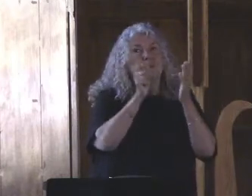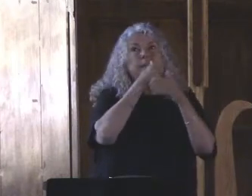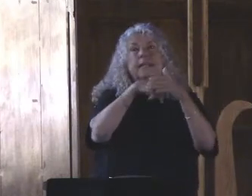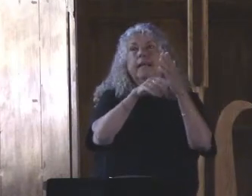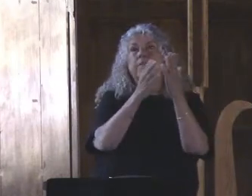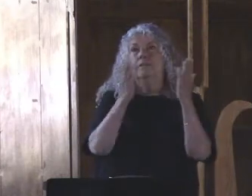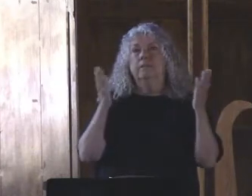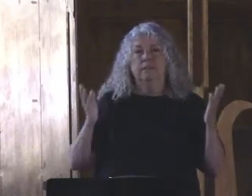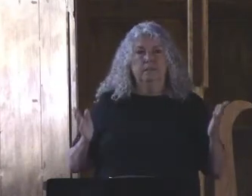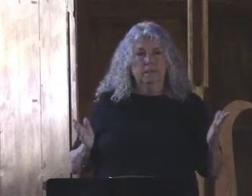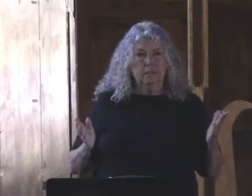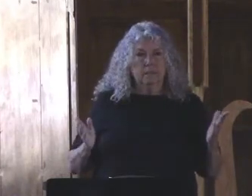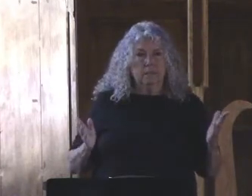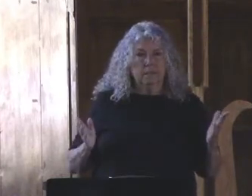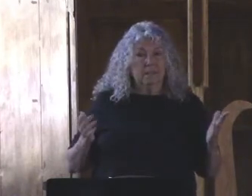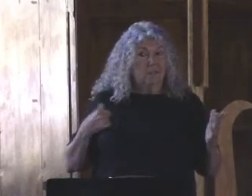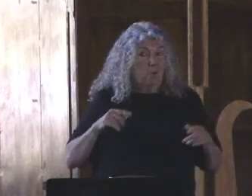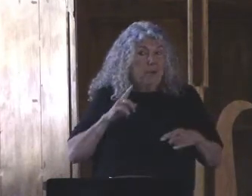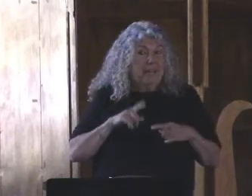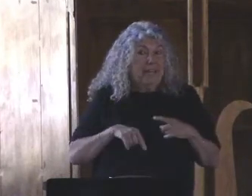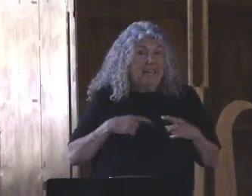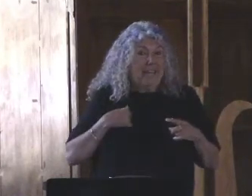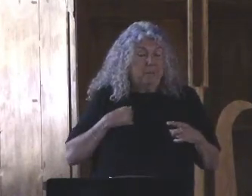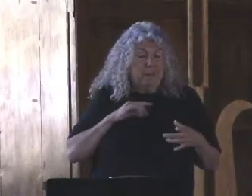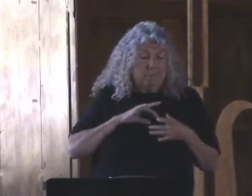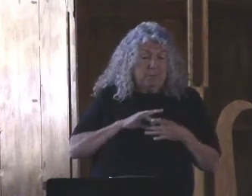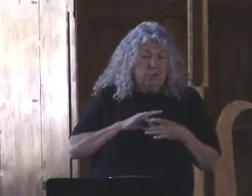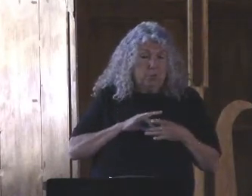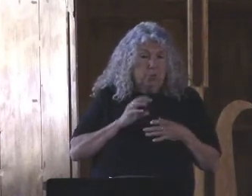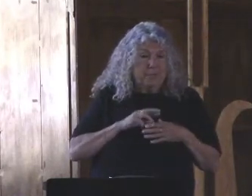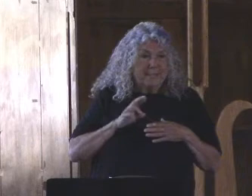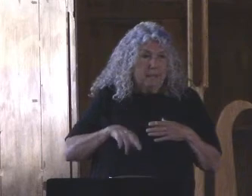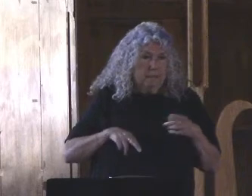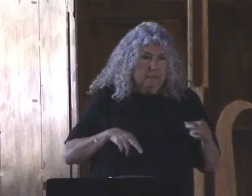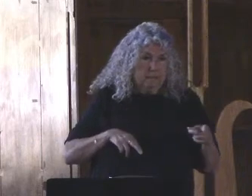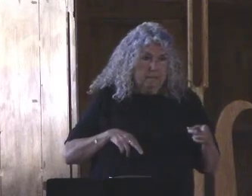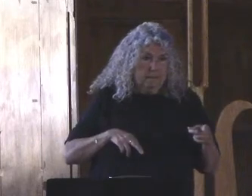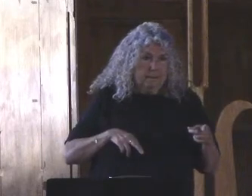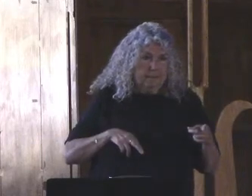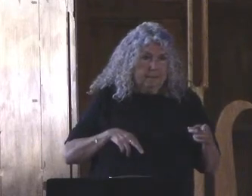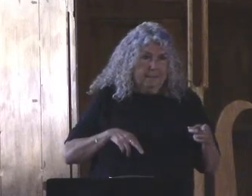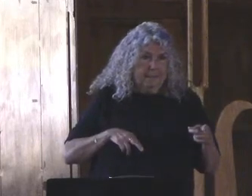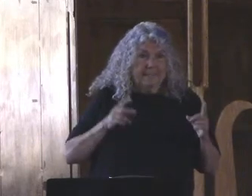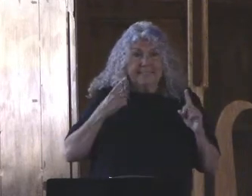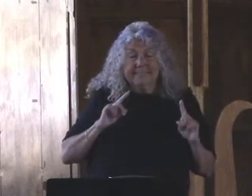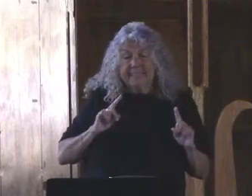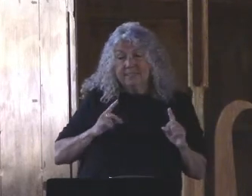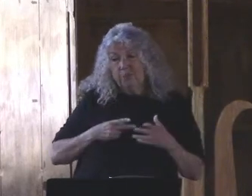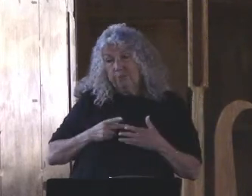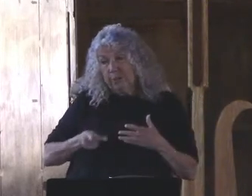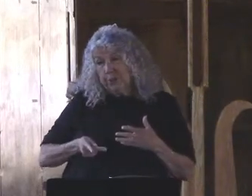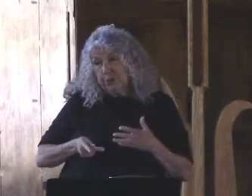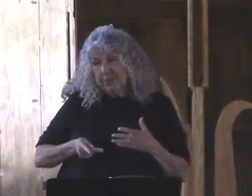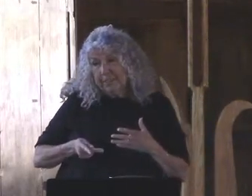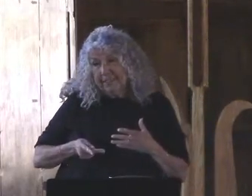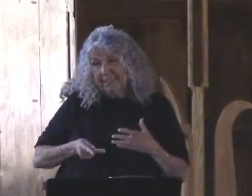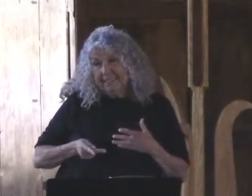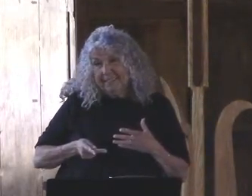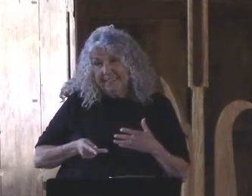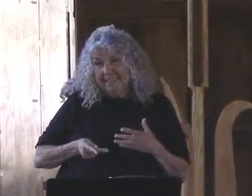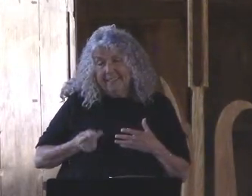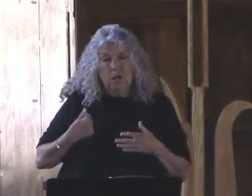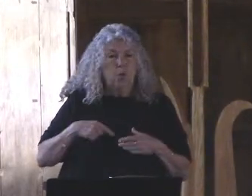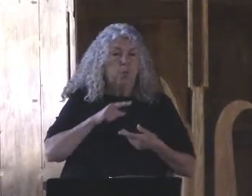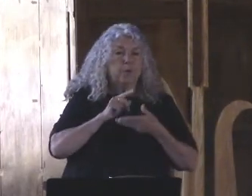heaven. We can't be too attached to outcomes, to success or failure.